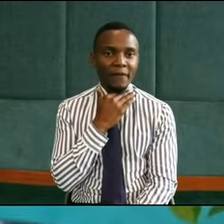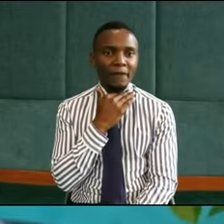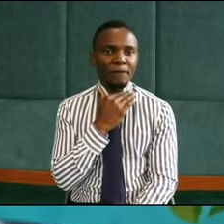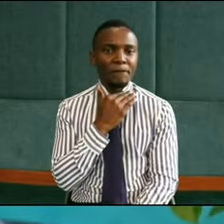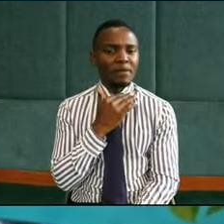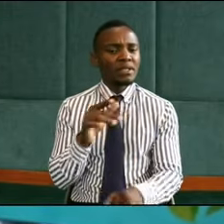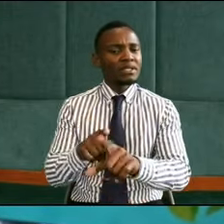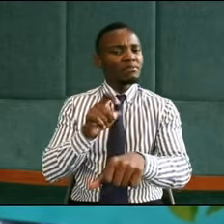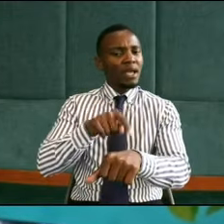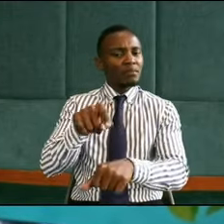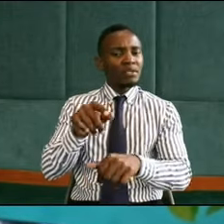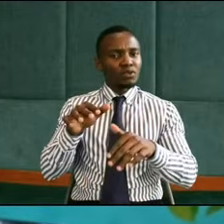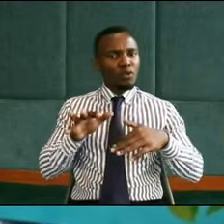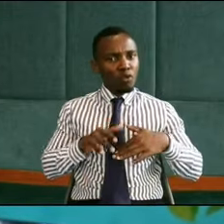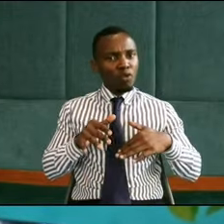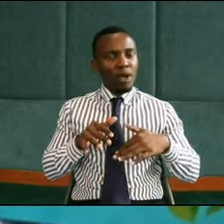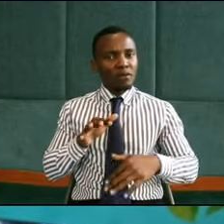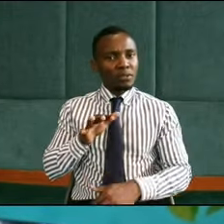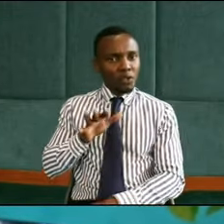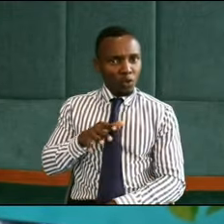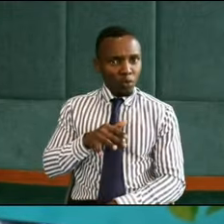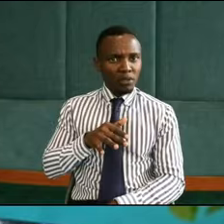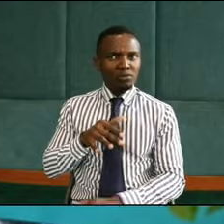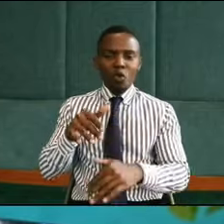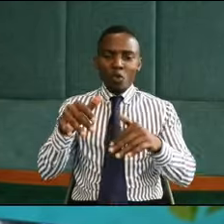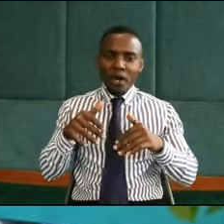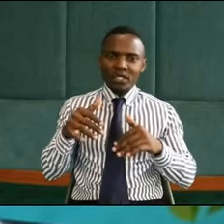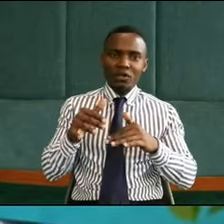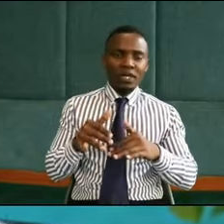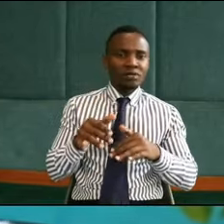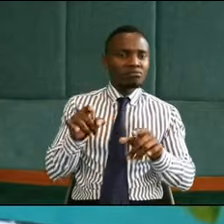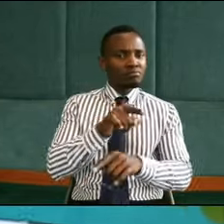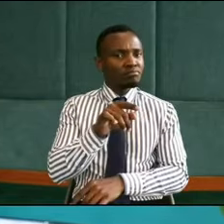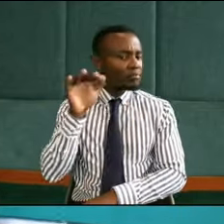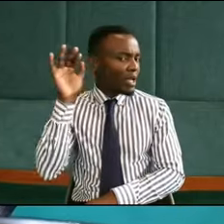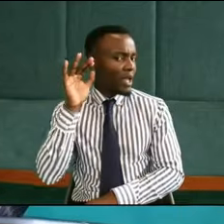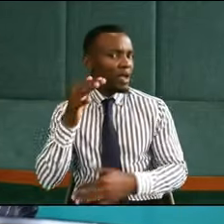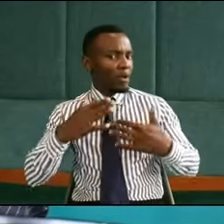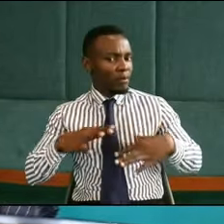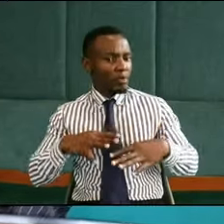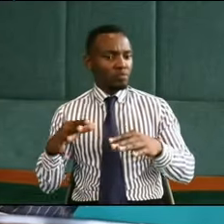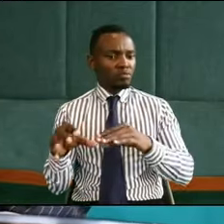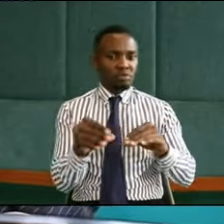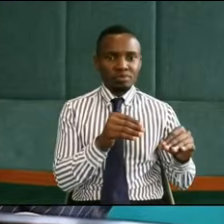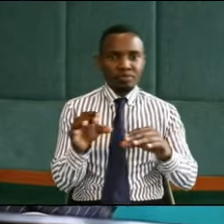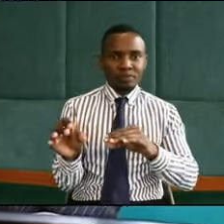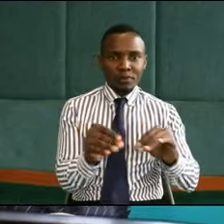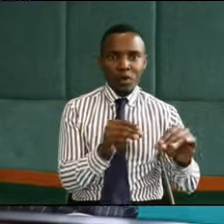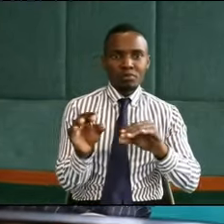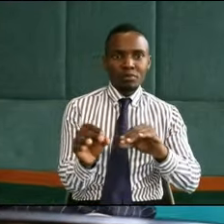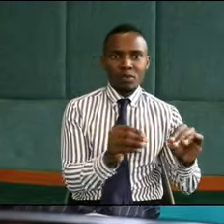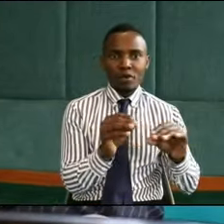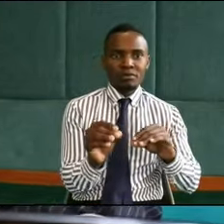And as she was waiting, she could hear the commotion. She could hear the movement of the people leaving one by